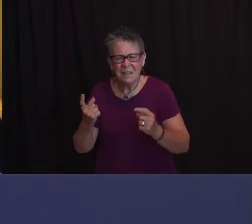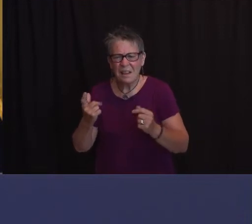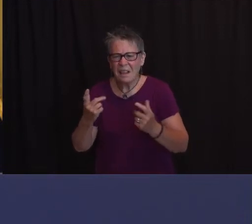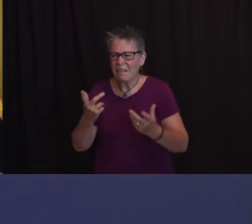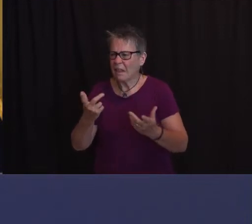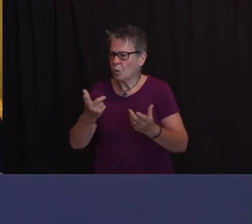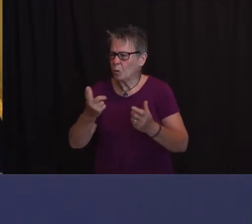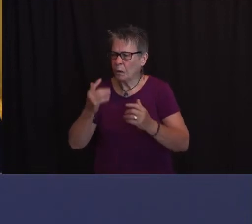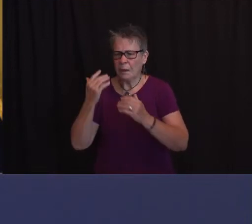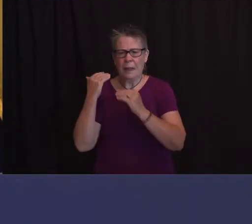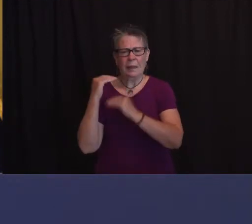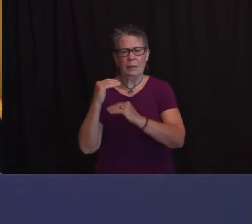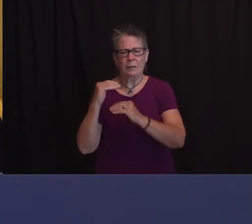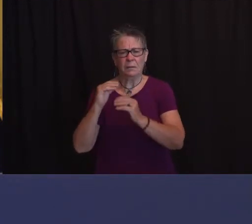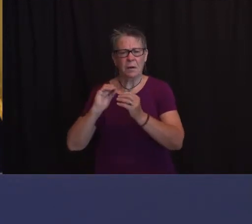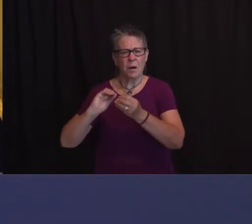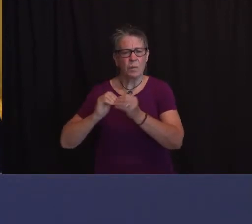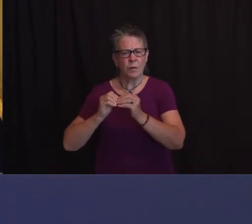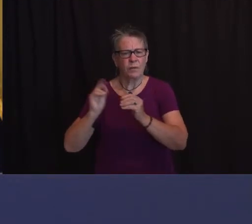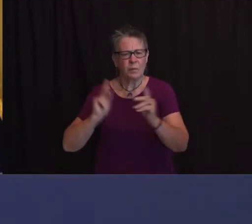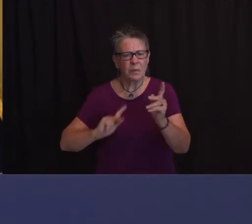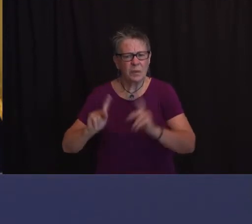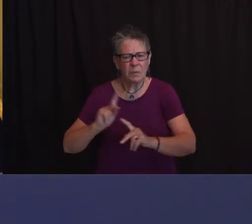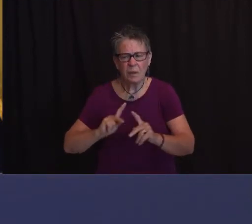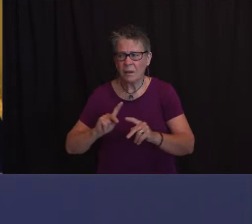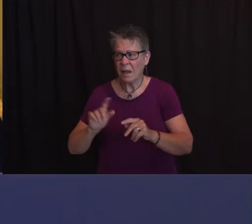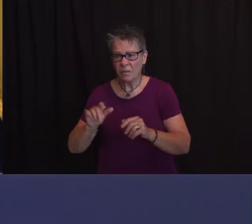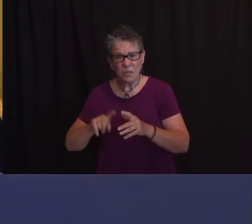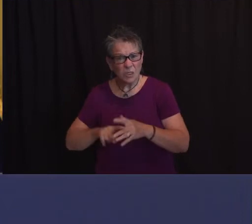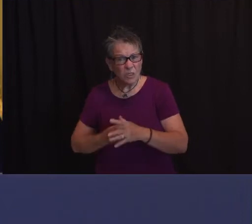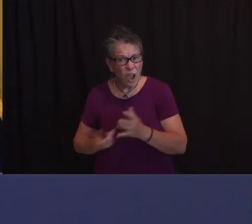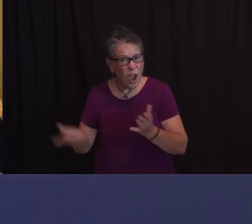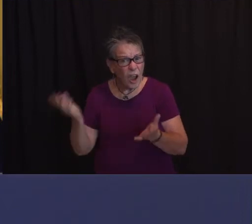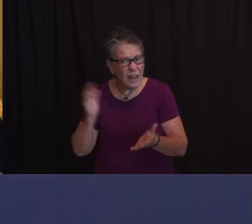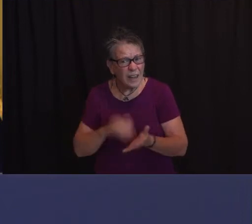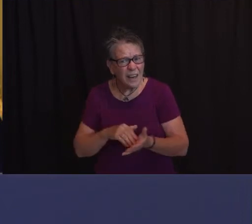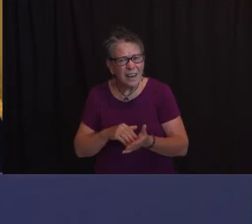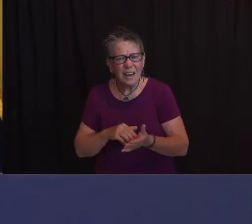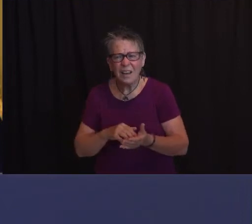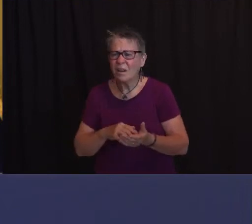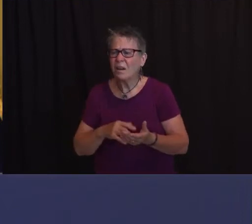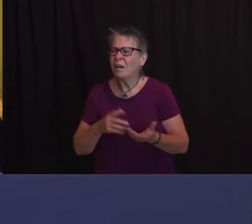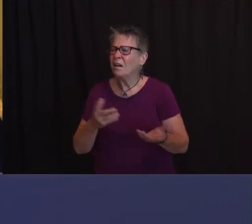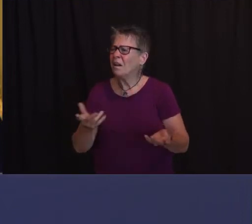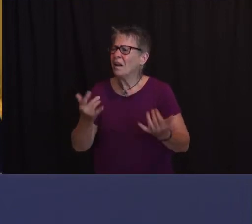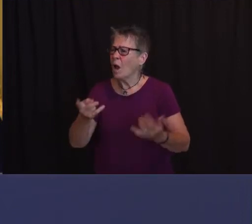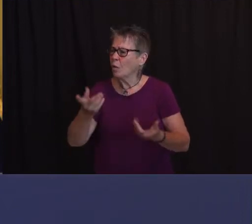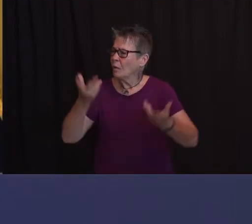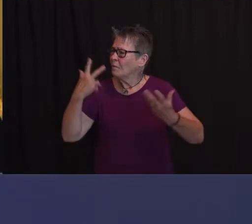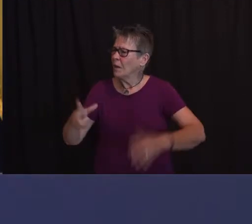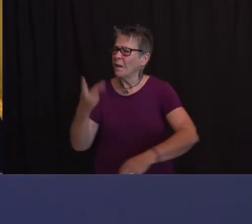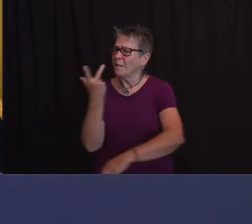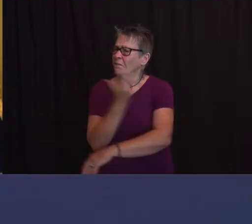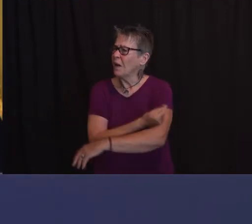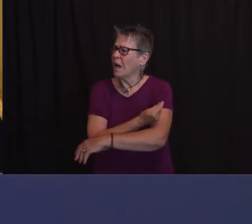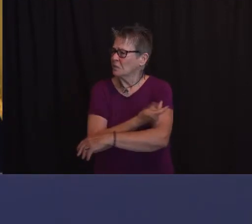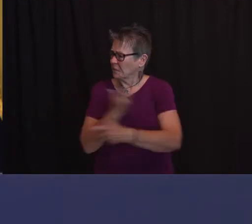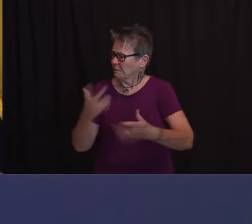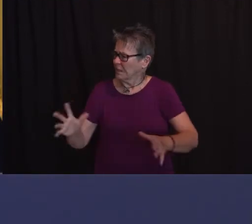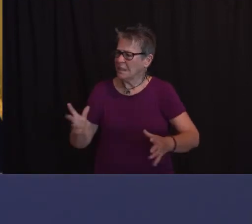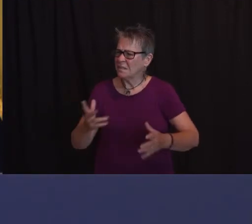What's your reaction to this? Can you understand their concern about this? Because again, today we've heard a lot of pleas from different